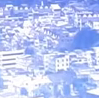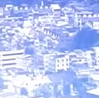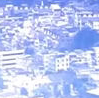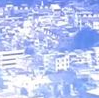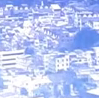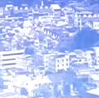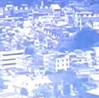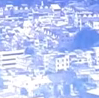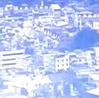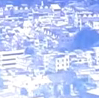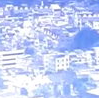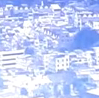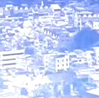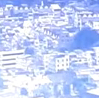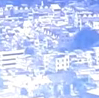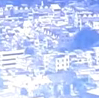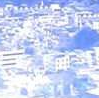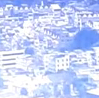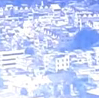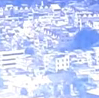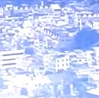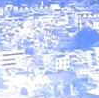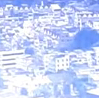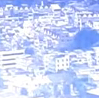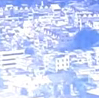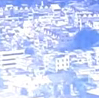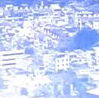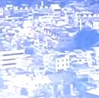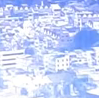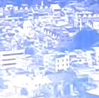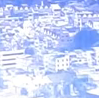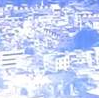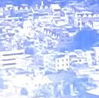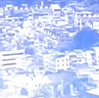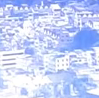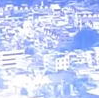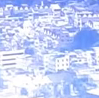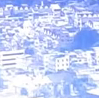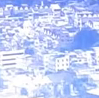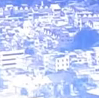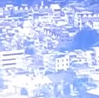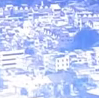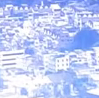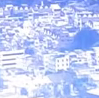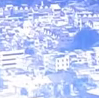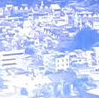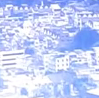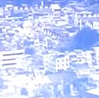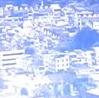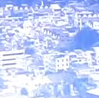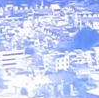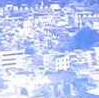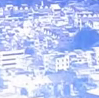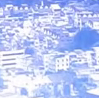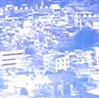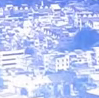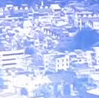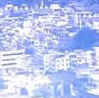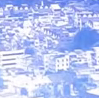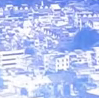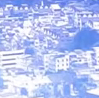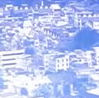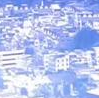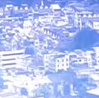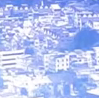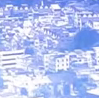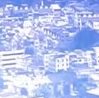cover our mouths, meaning we have masks on. We also shut the door figuratively